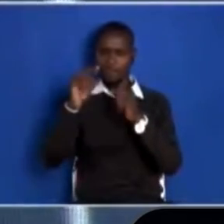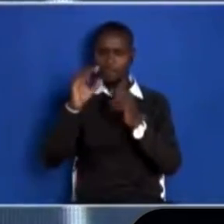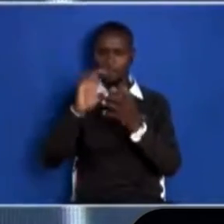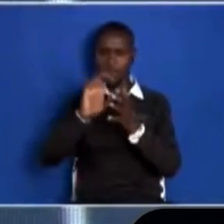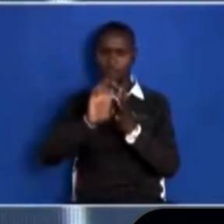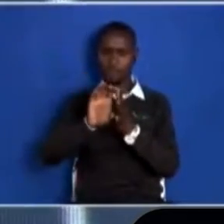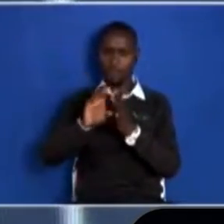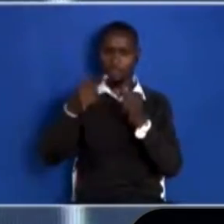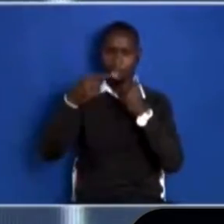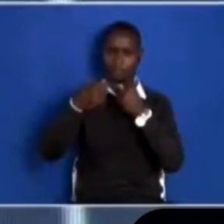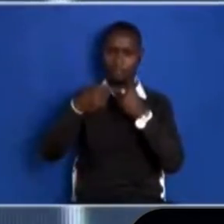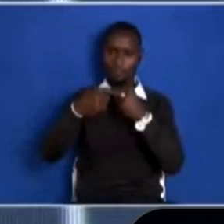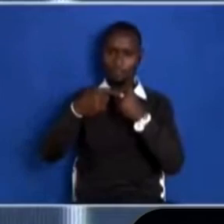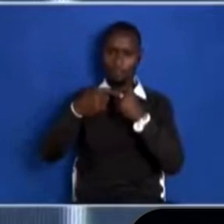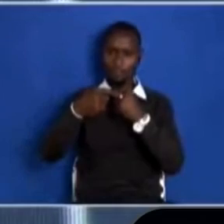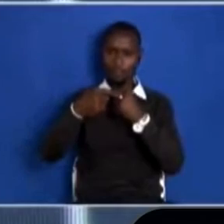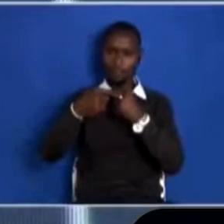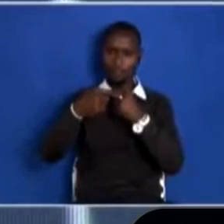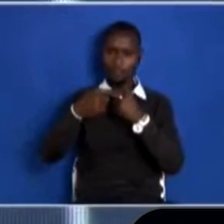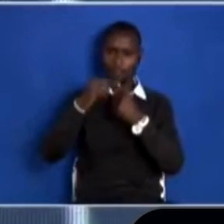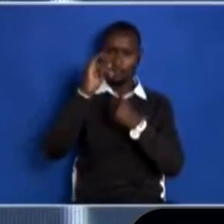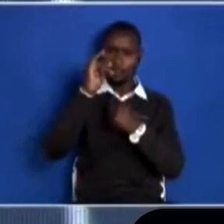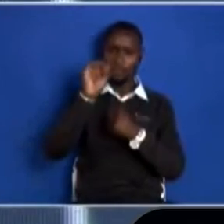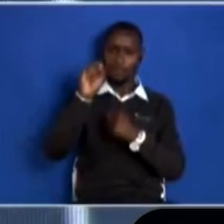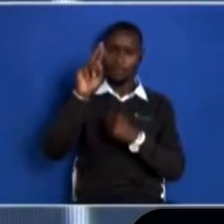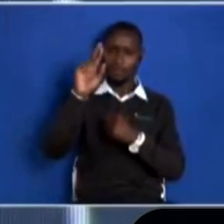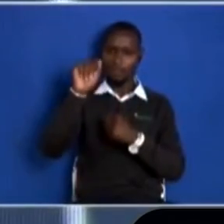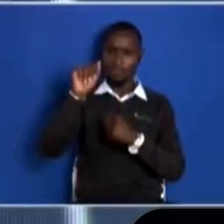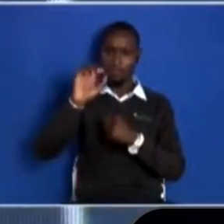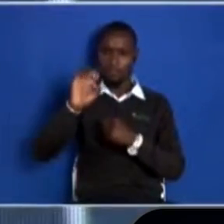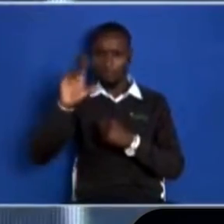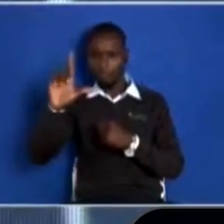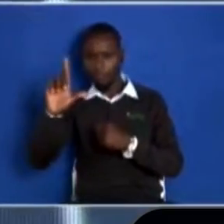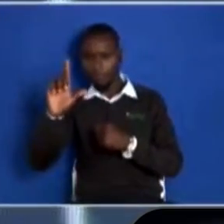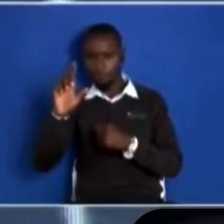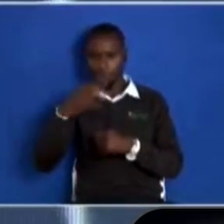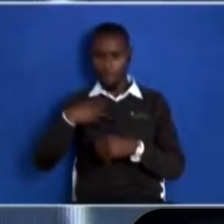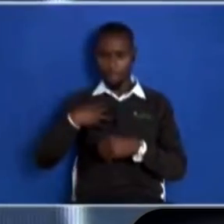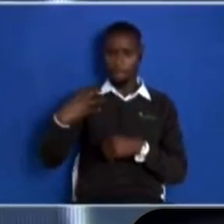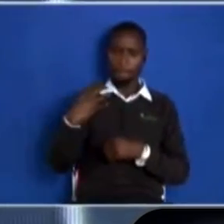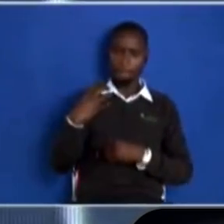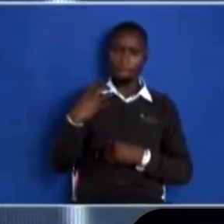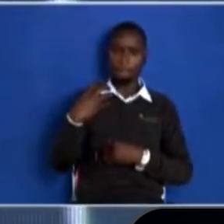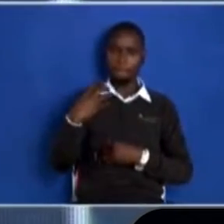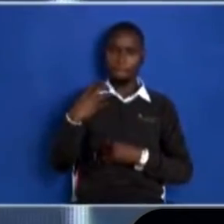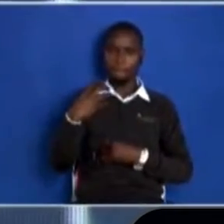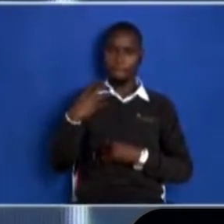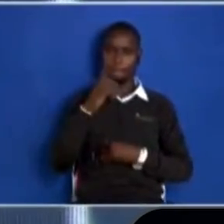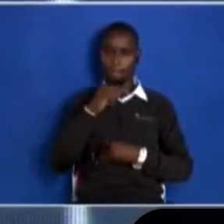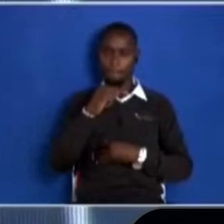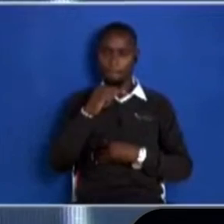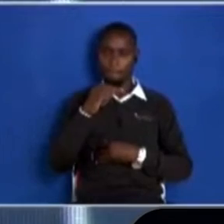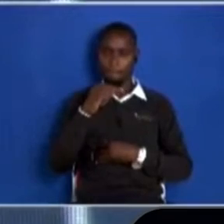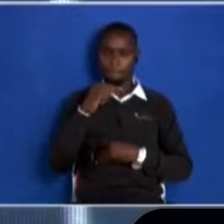Waamuzi sura ya 6, Israel was very rich. Israeli ilikuwa imetajirika. It was very prosperous.